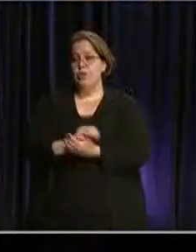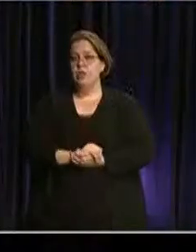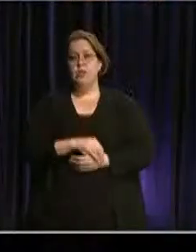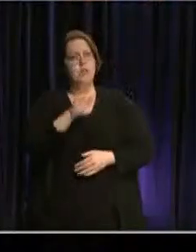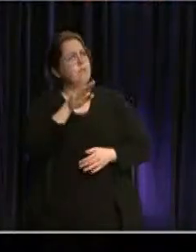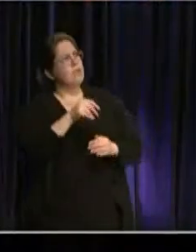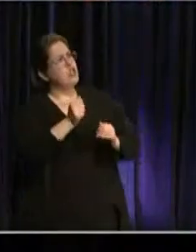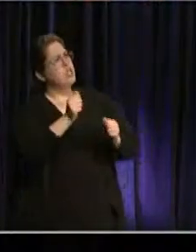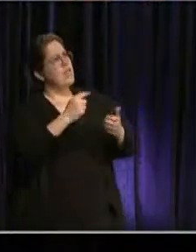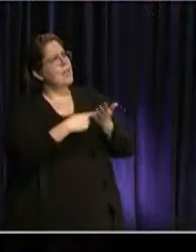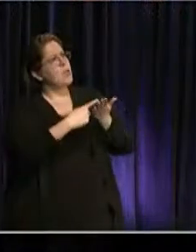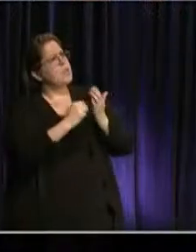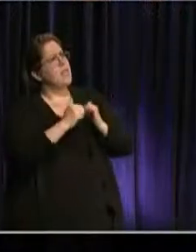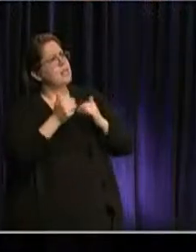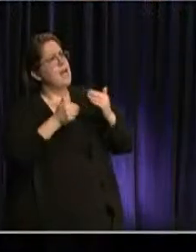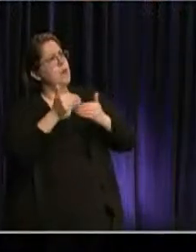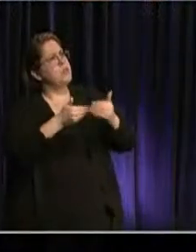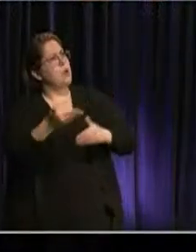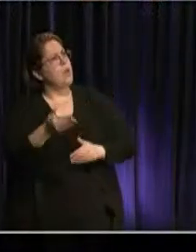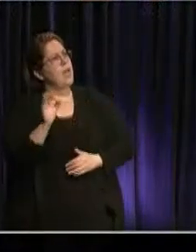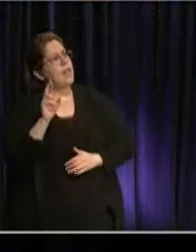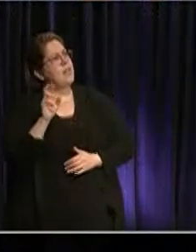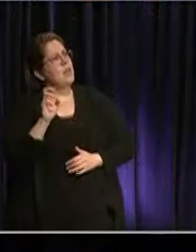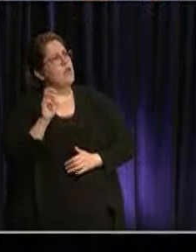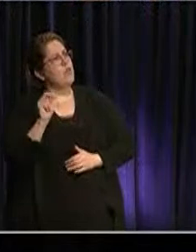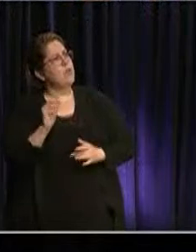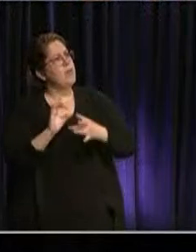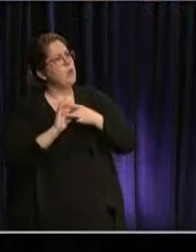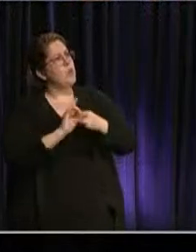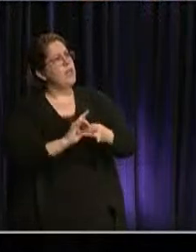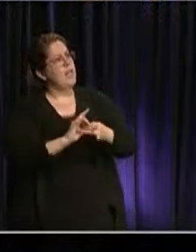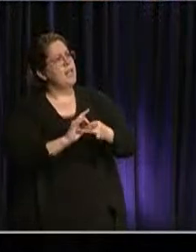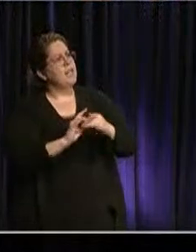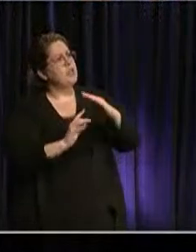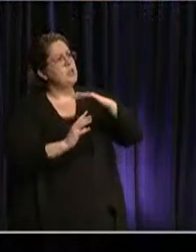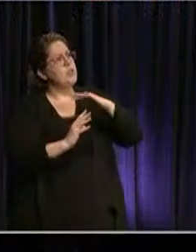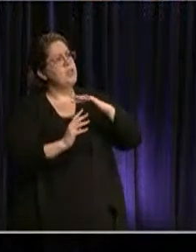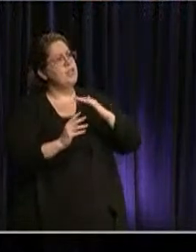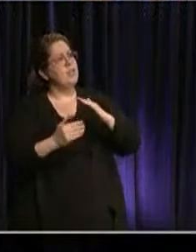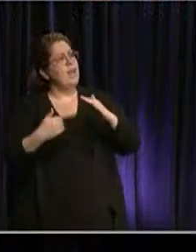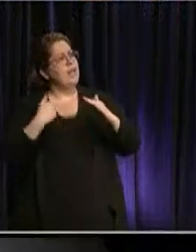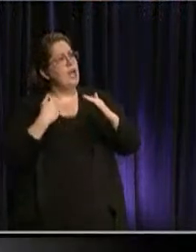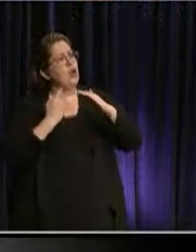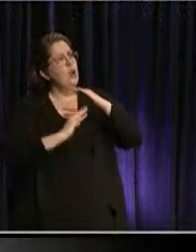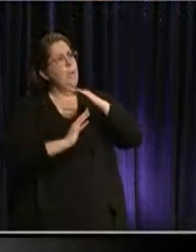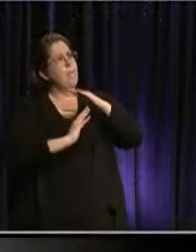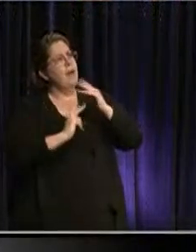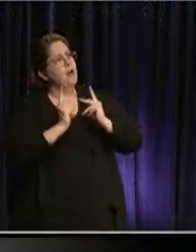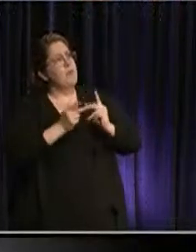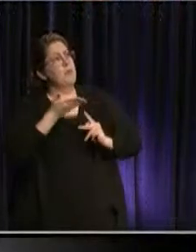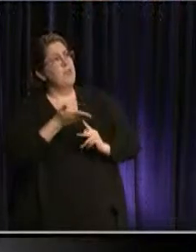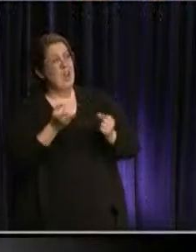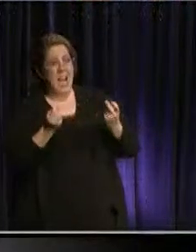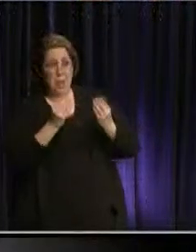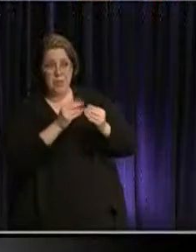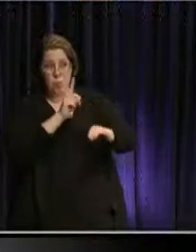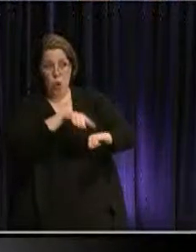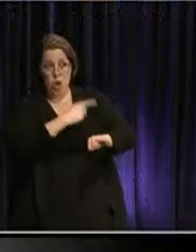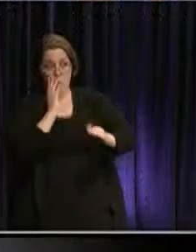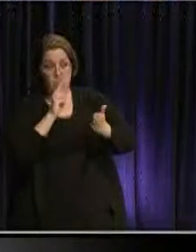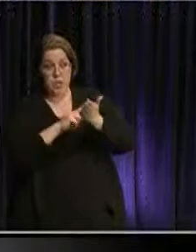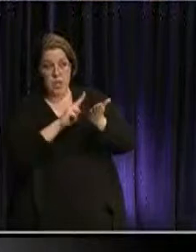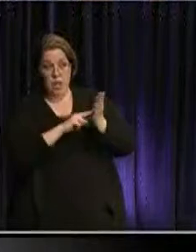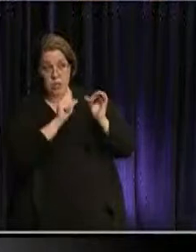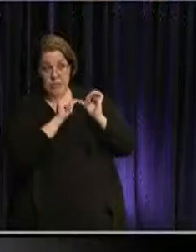Judge, can you discuss how it's going at Freeman Coliseum regarding the unaccompanied minor migrants, and how much longer will the contract